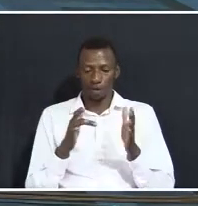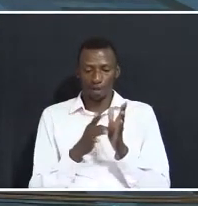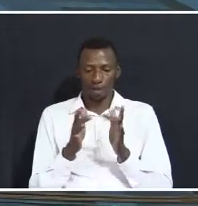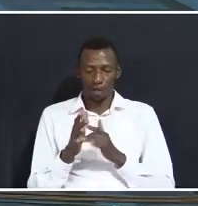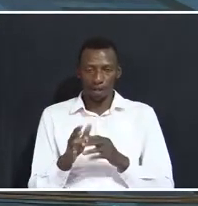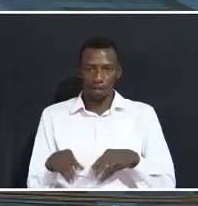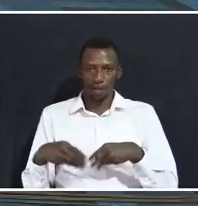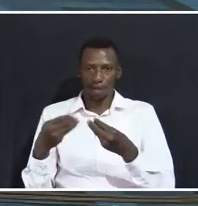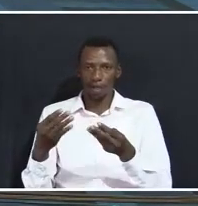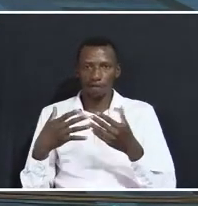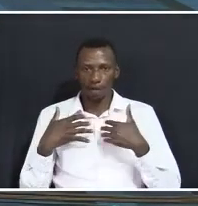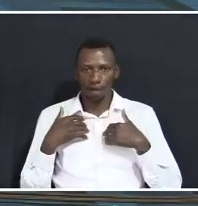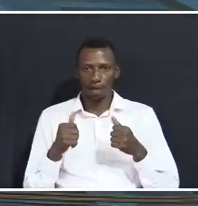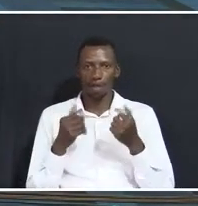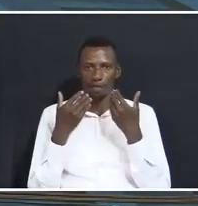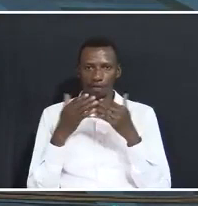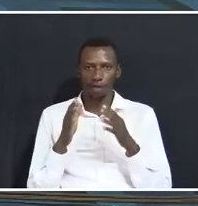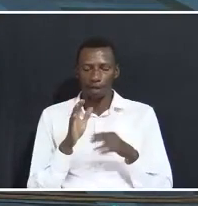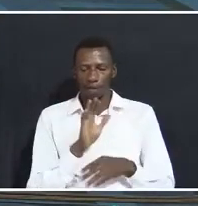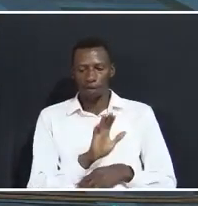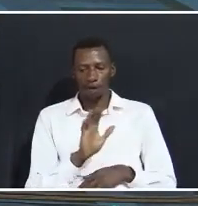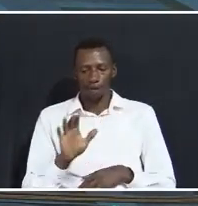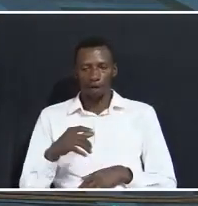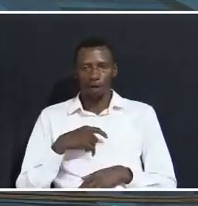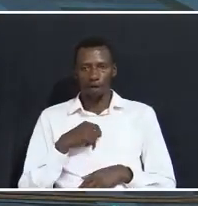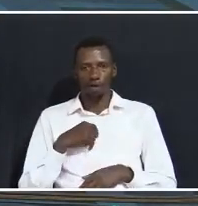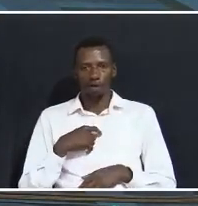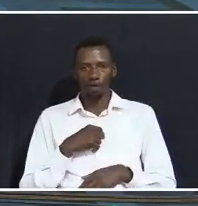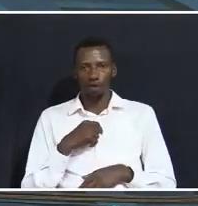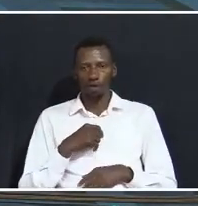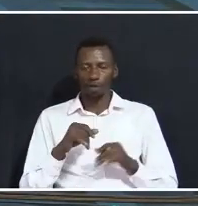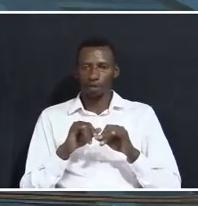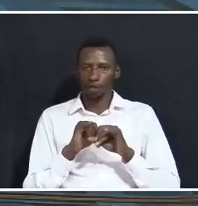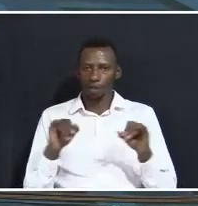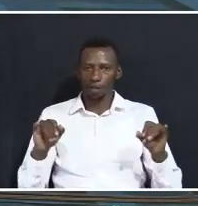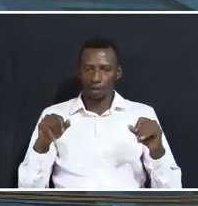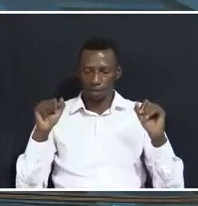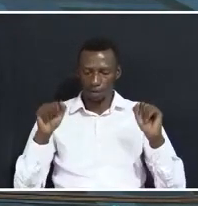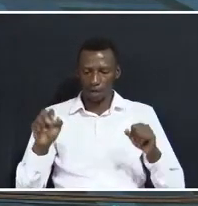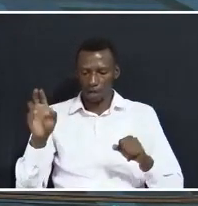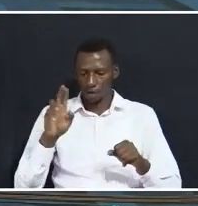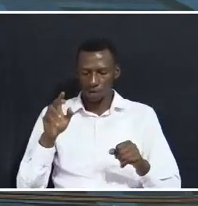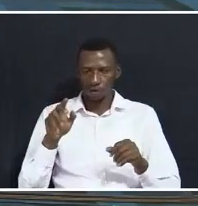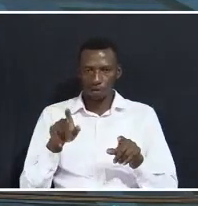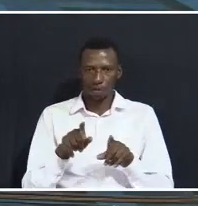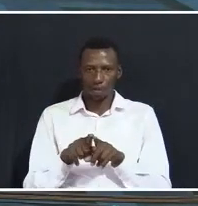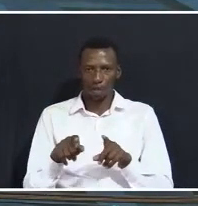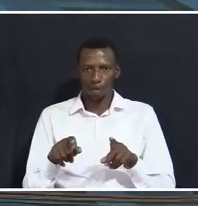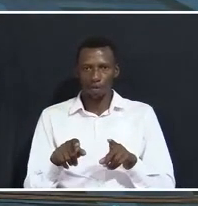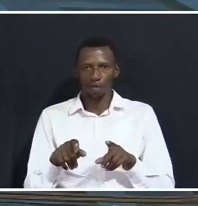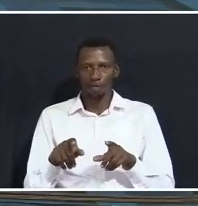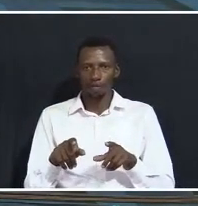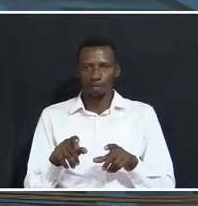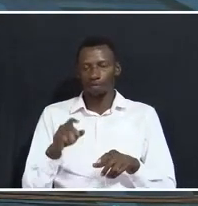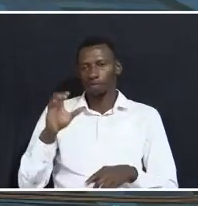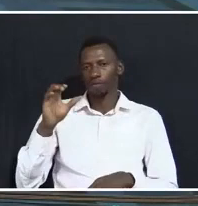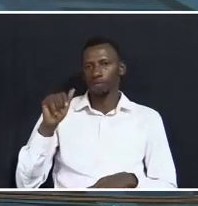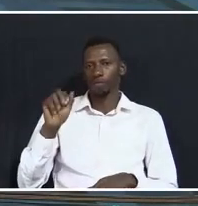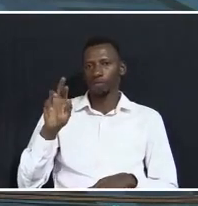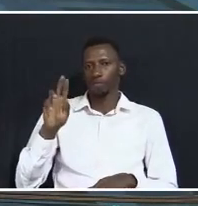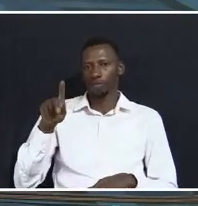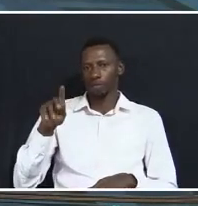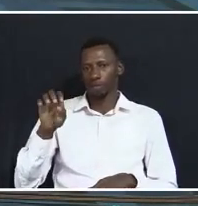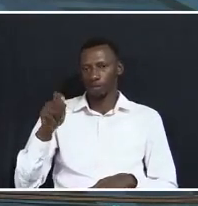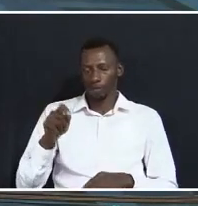Christ, and their clothes were now clean and they could be used as a carpet for Jesus Christ. And they were the ones who were